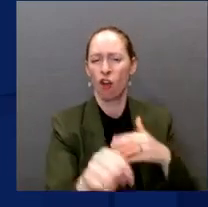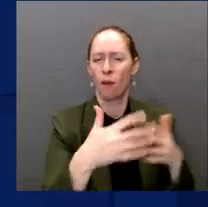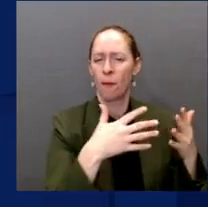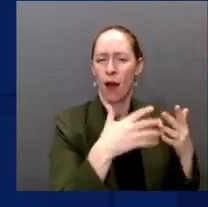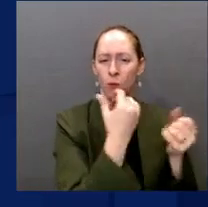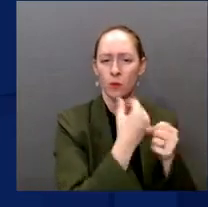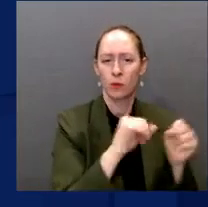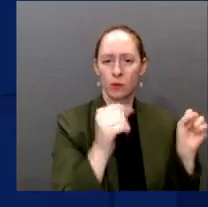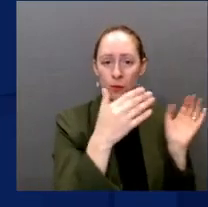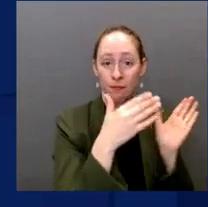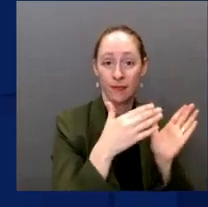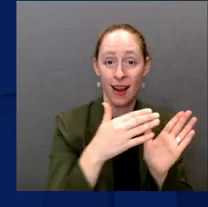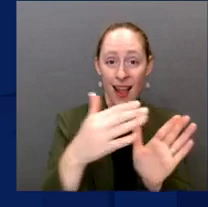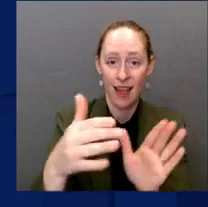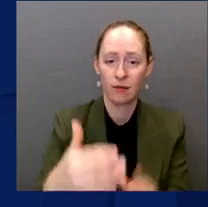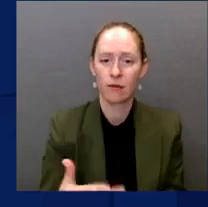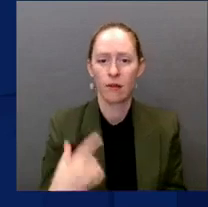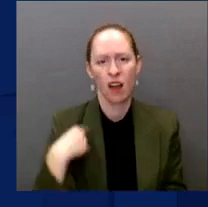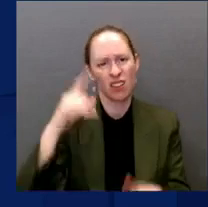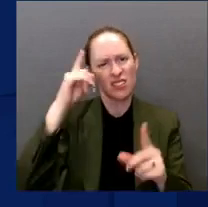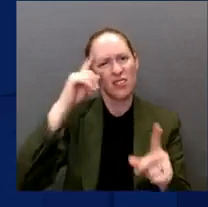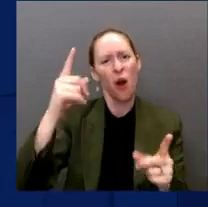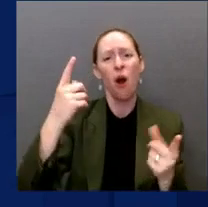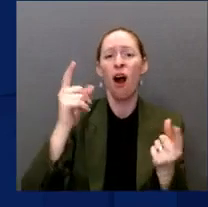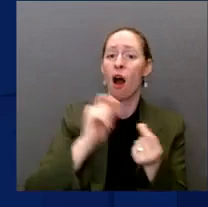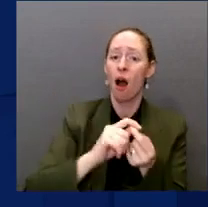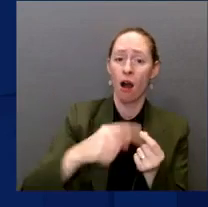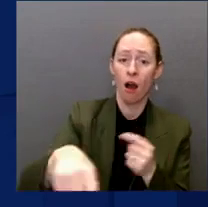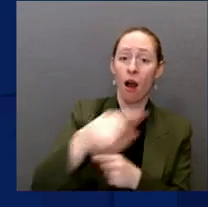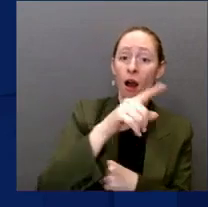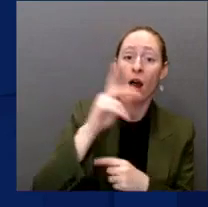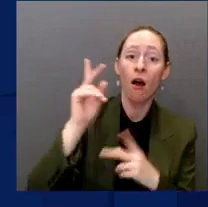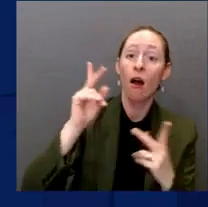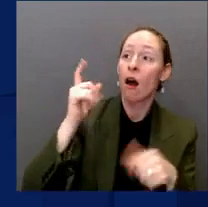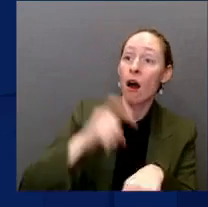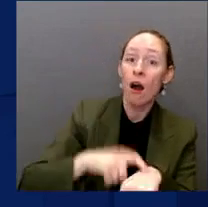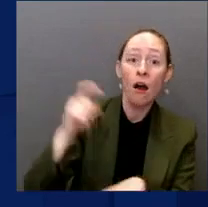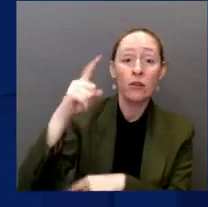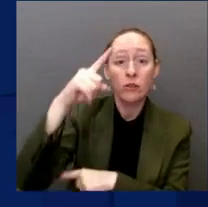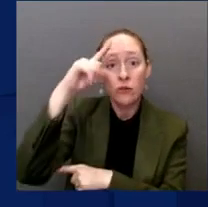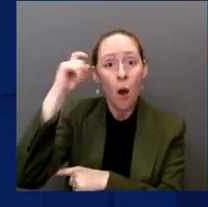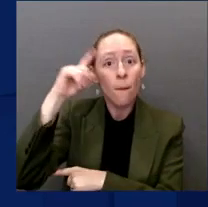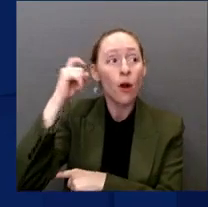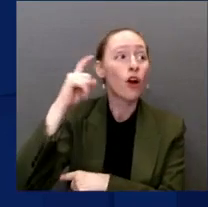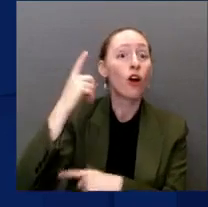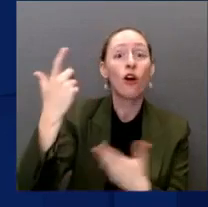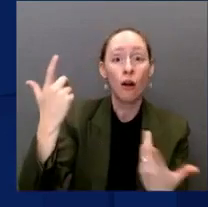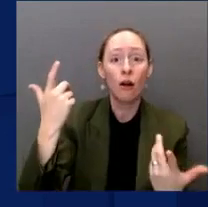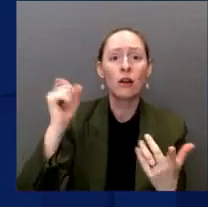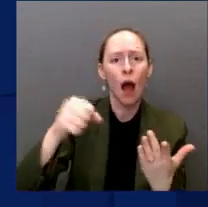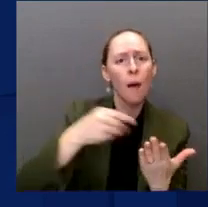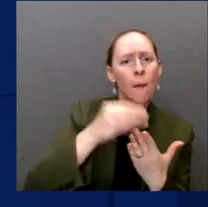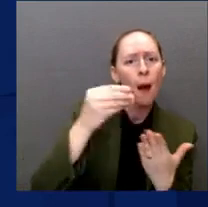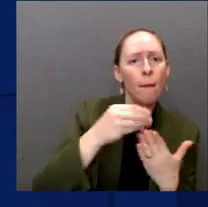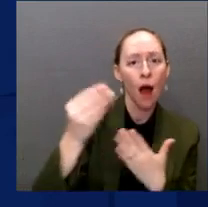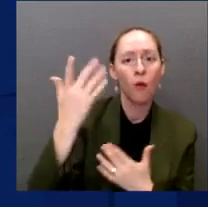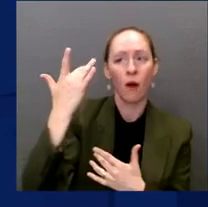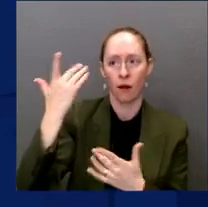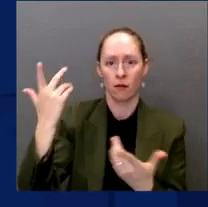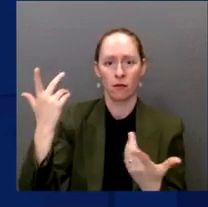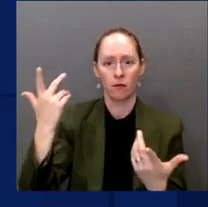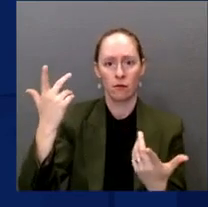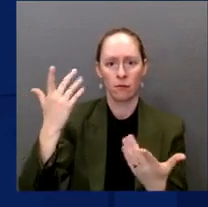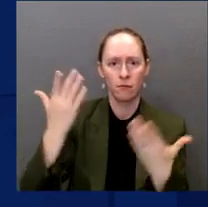so kids don't go hungry when school isn't in session. It sounds silly for a person to hear that, doesn't have a child. But full school